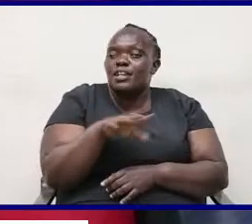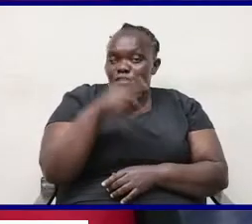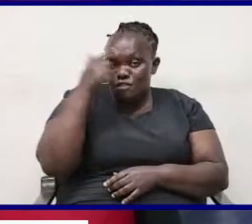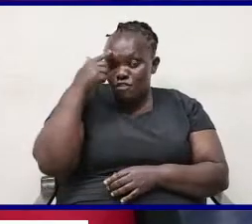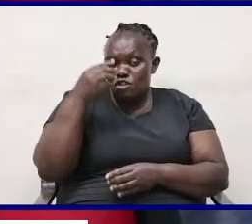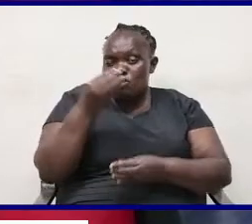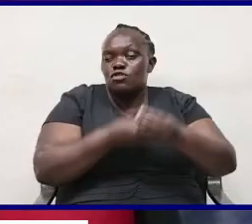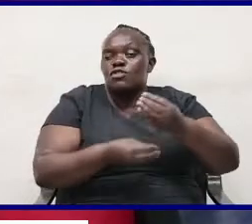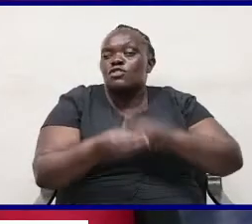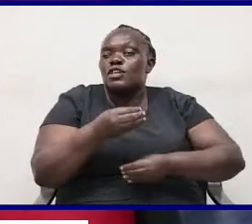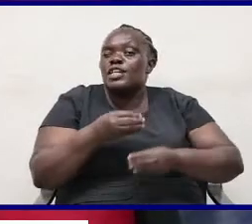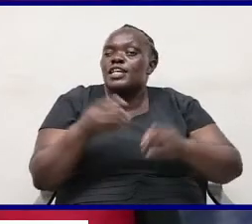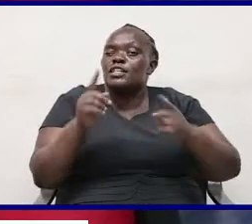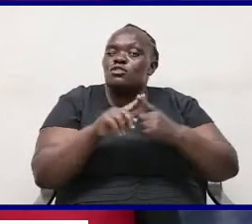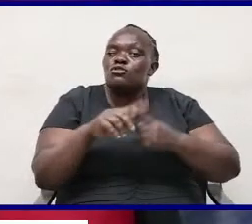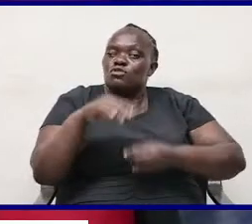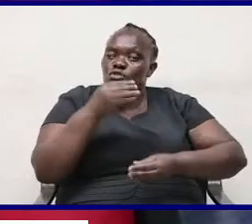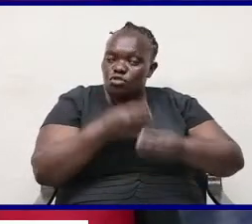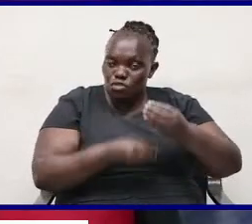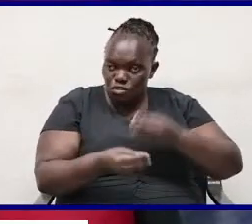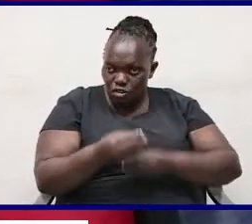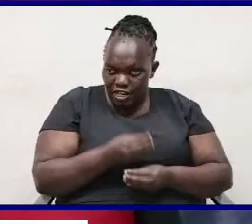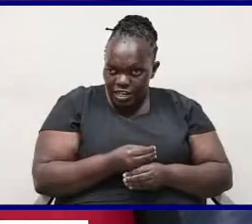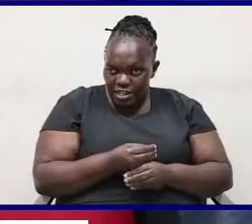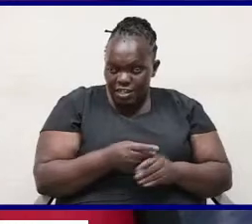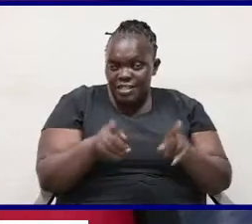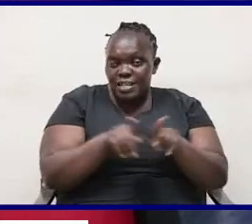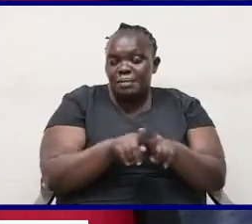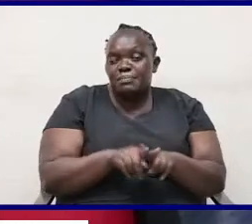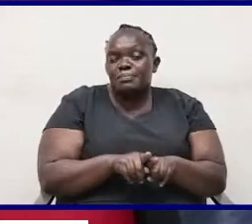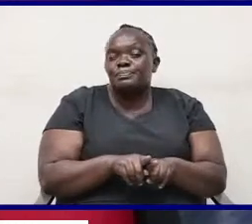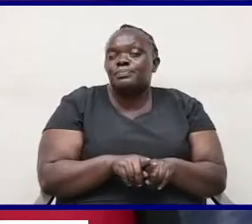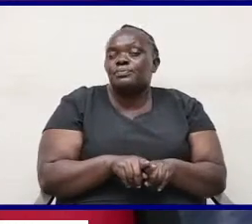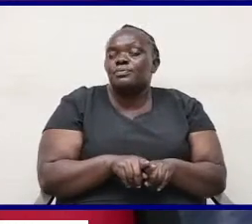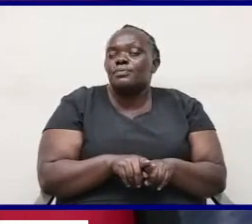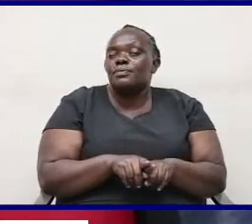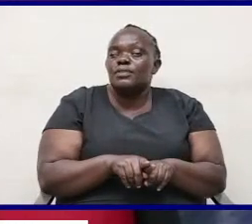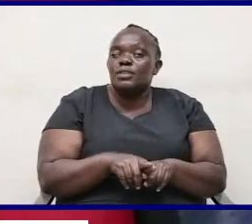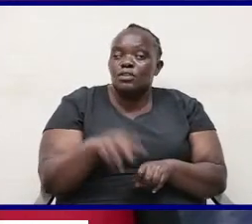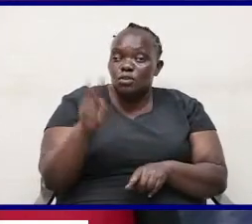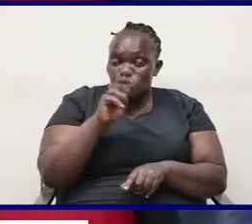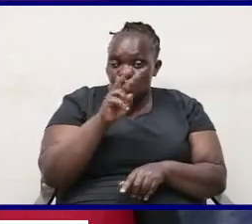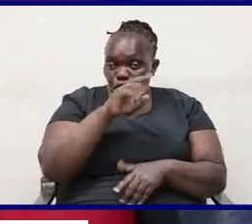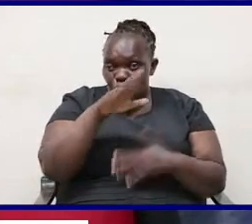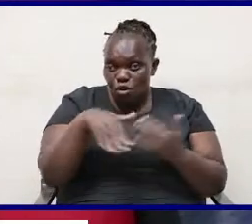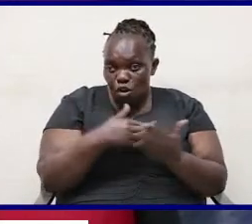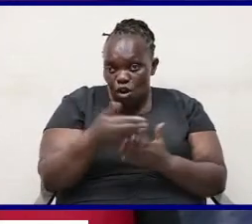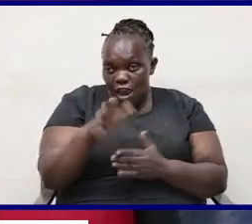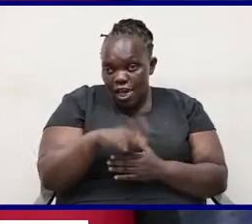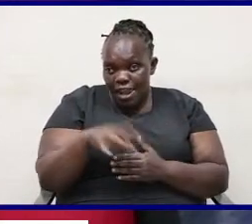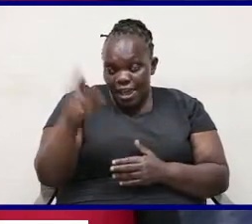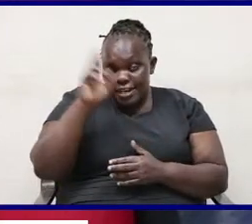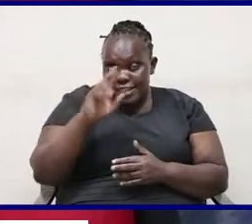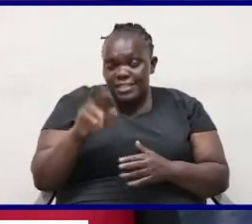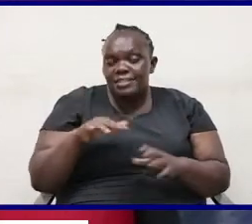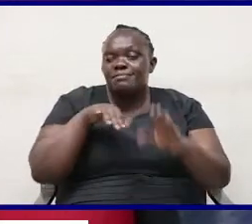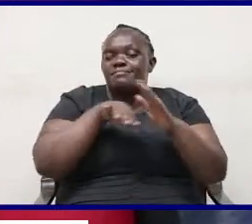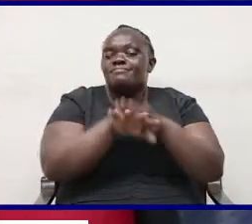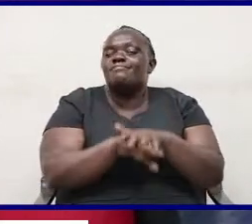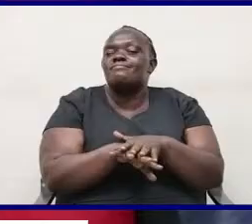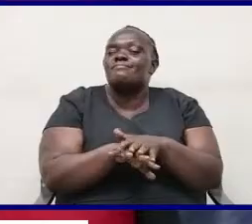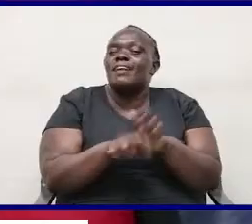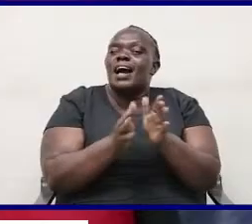for traders to trade seamlessly, looking at all aspects of regional integration